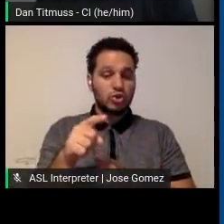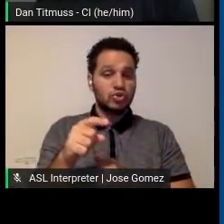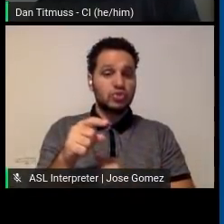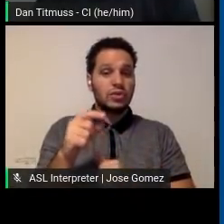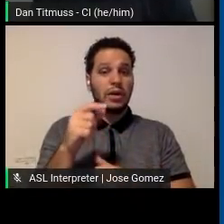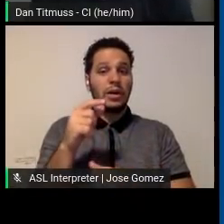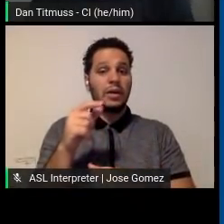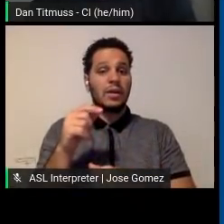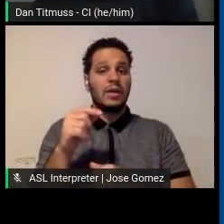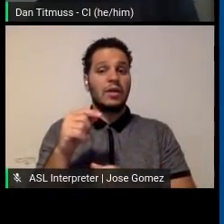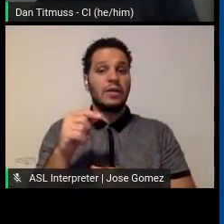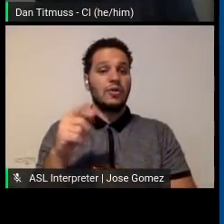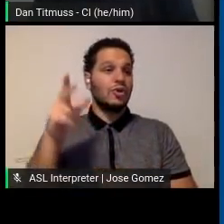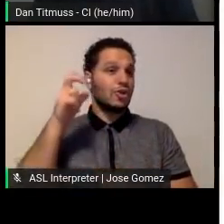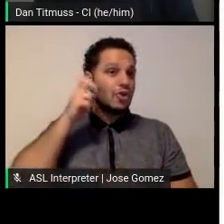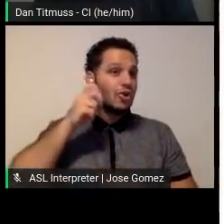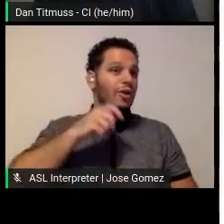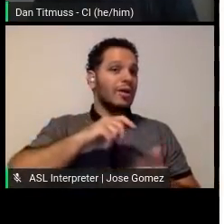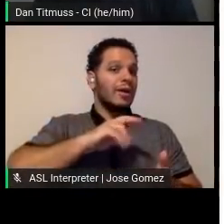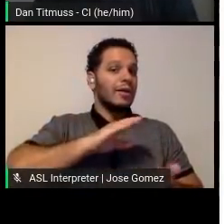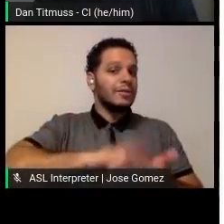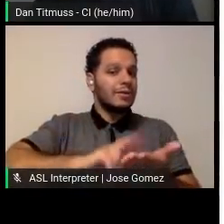that goes dun, dun, dun, dun.